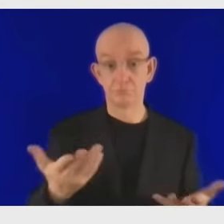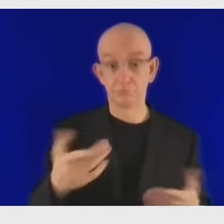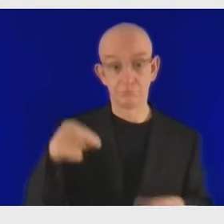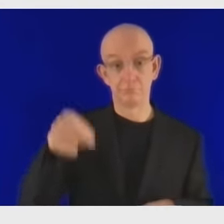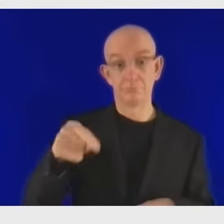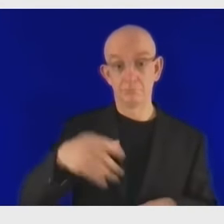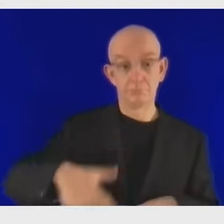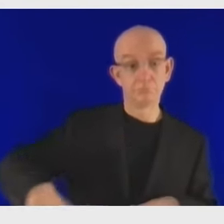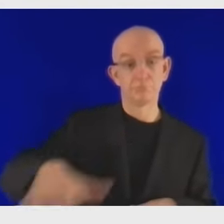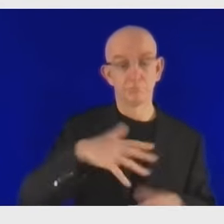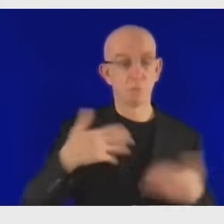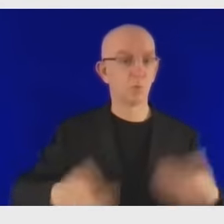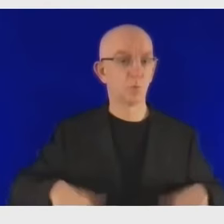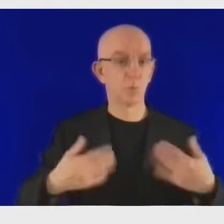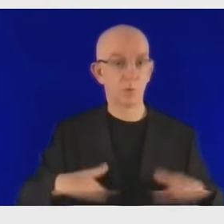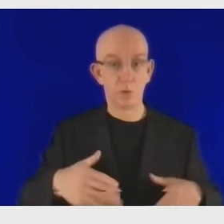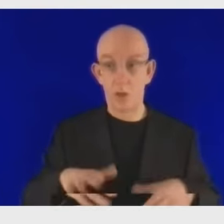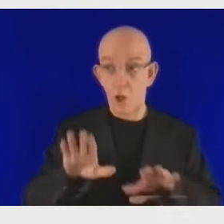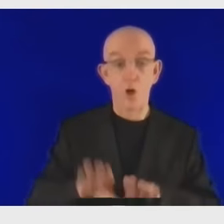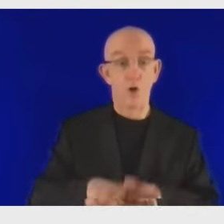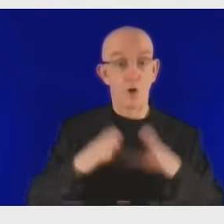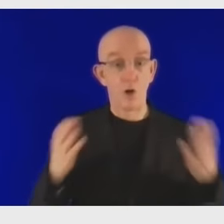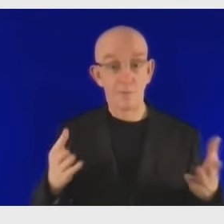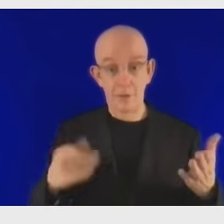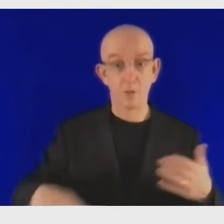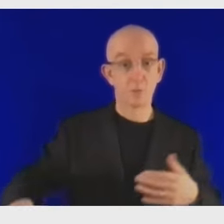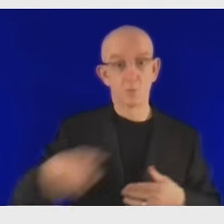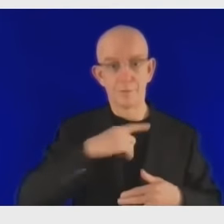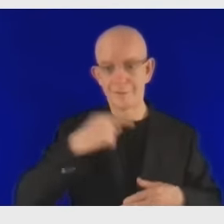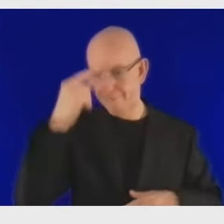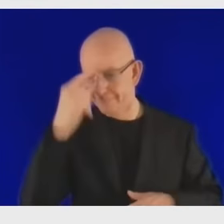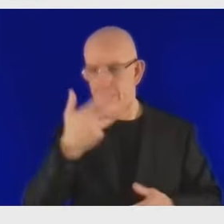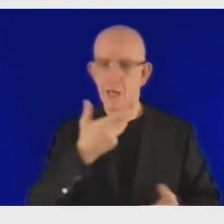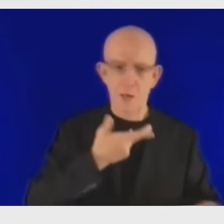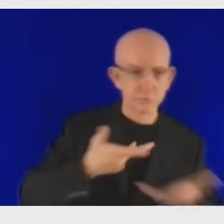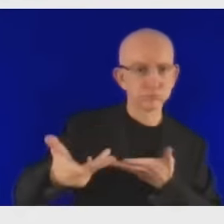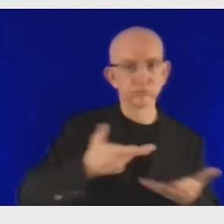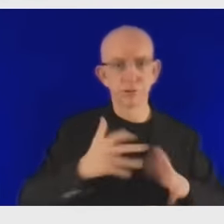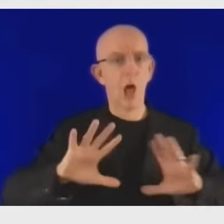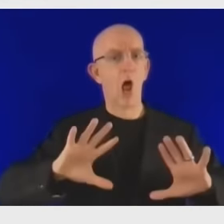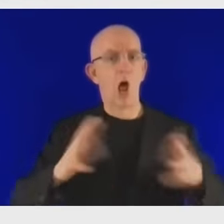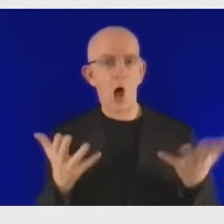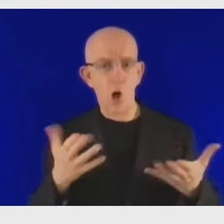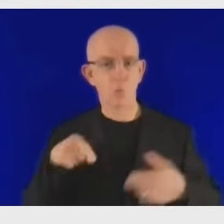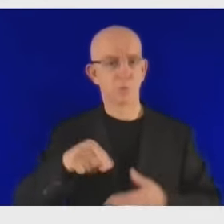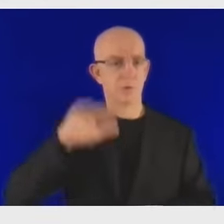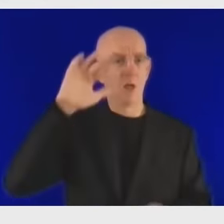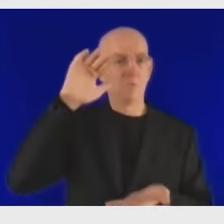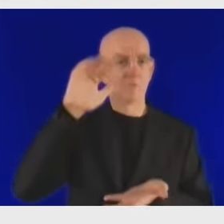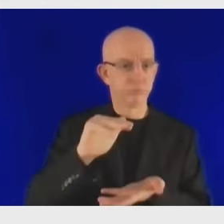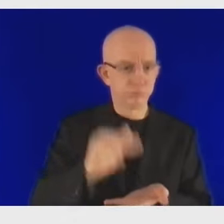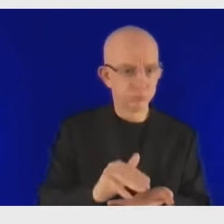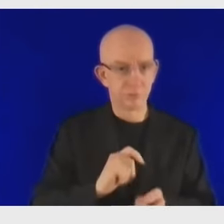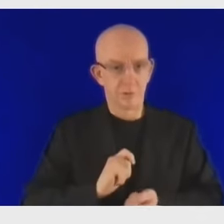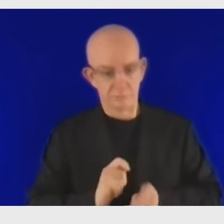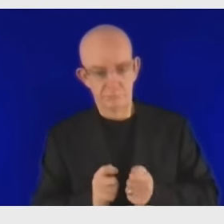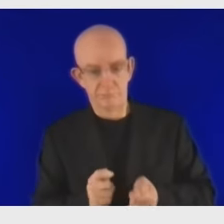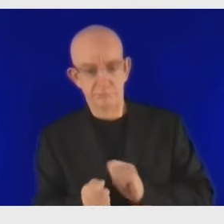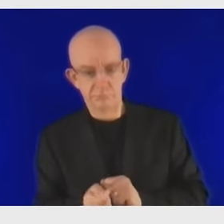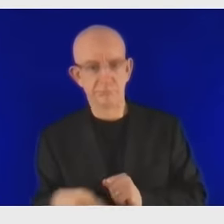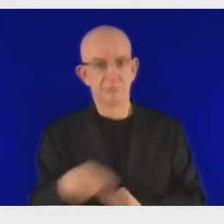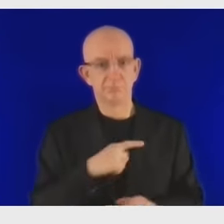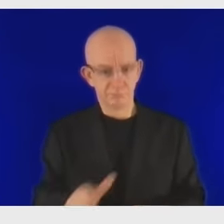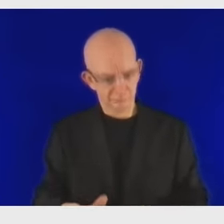adapt to have more resilient communities, coastal communities, if we're talking about a way of